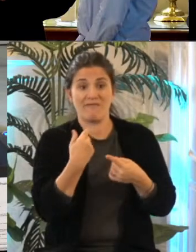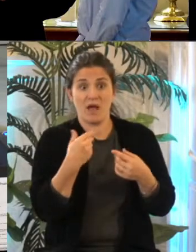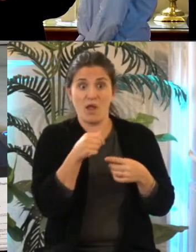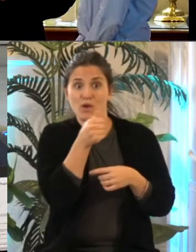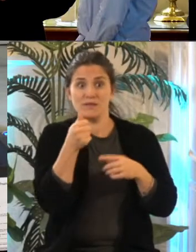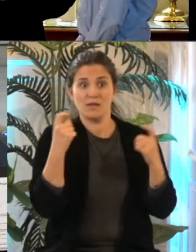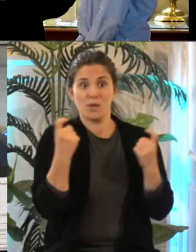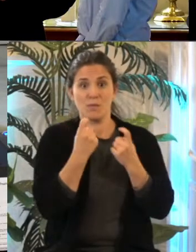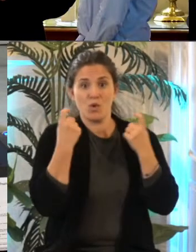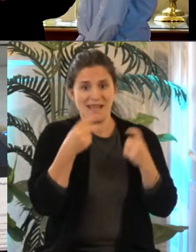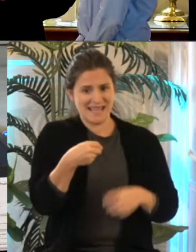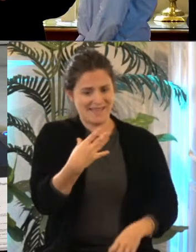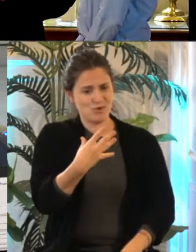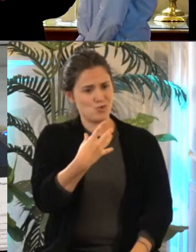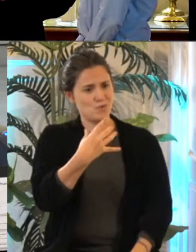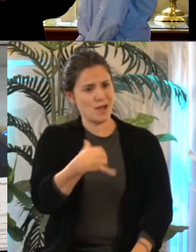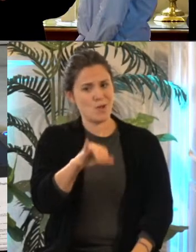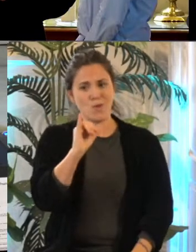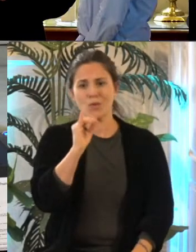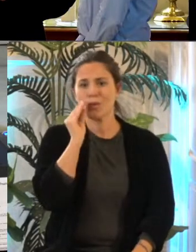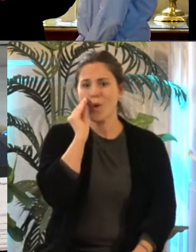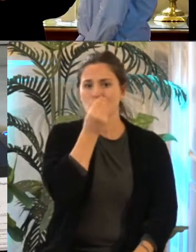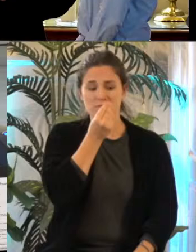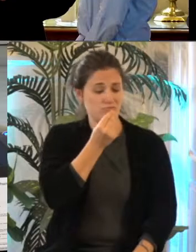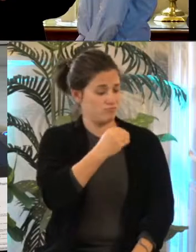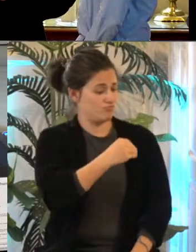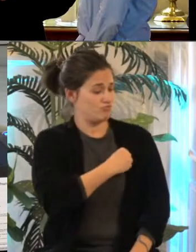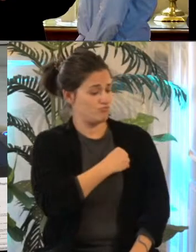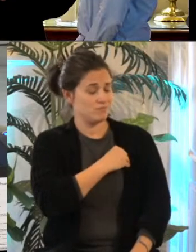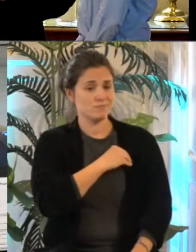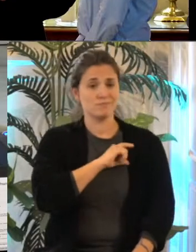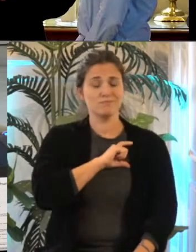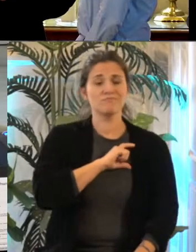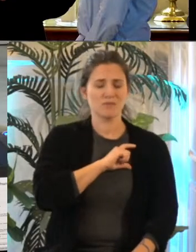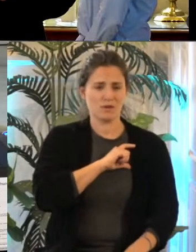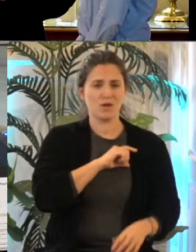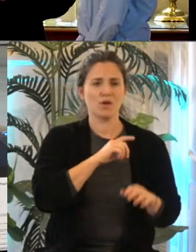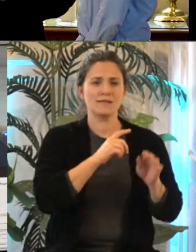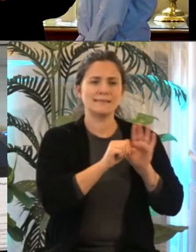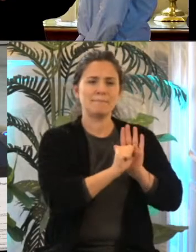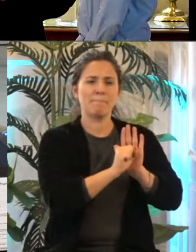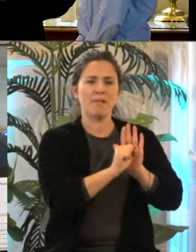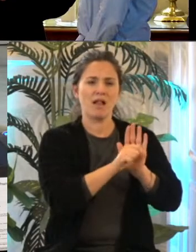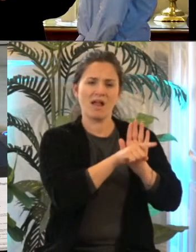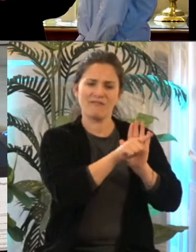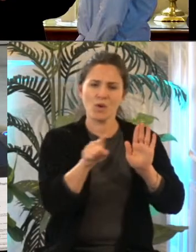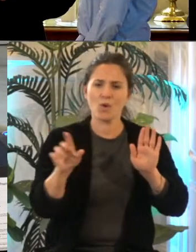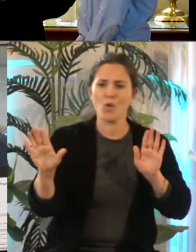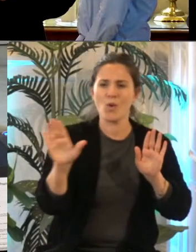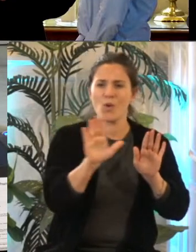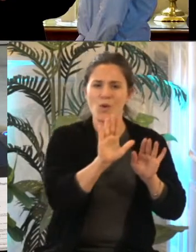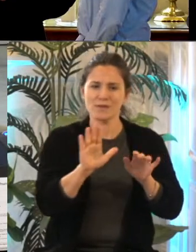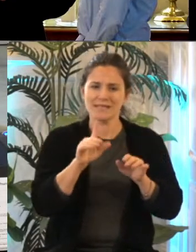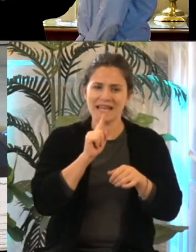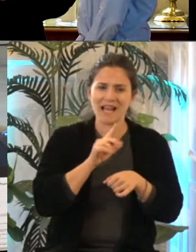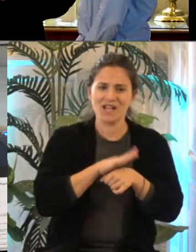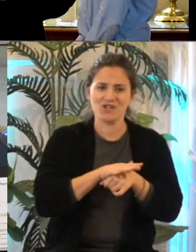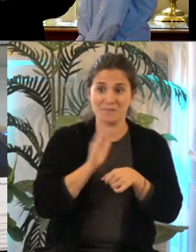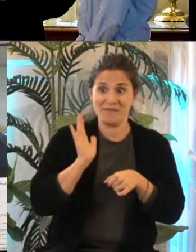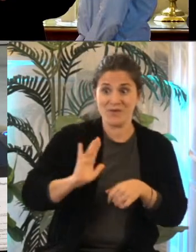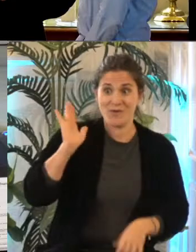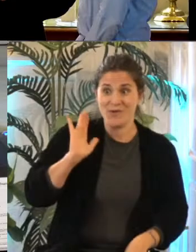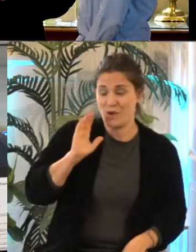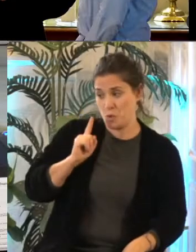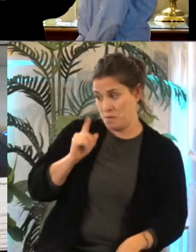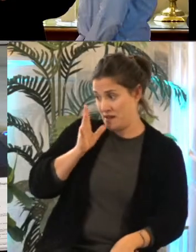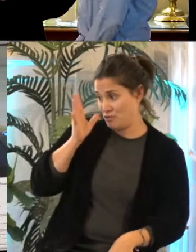to remind them of that dedication and to say, but now, really that was your parents doing that for you. That wasn't you. Now